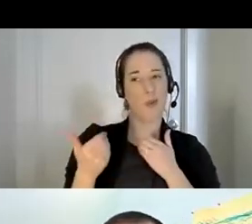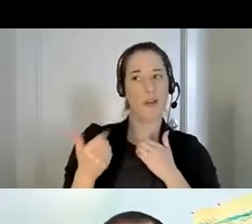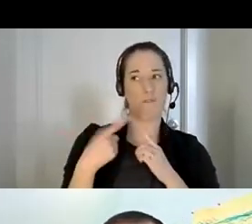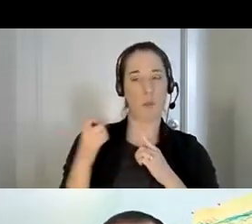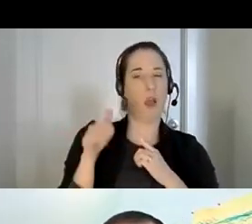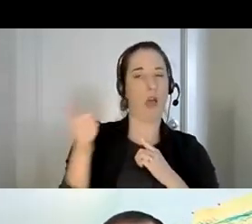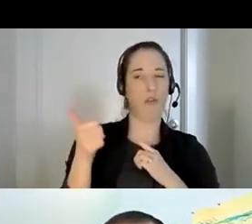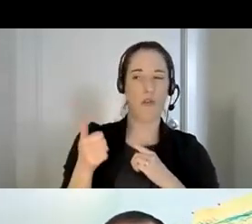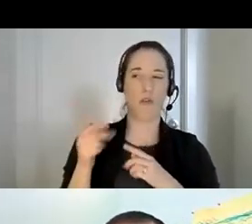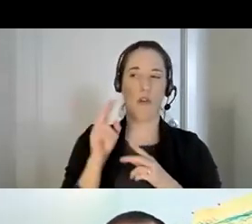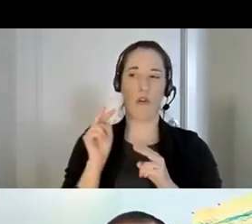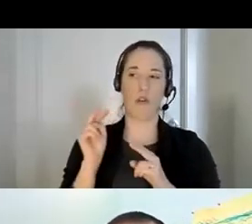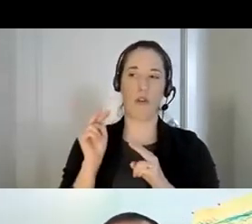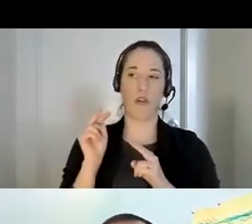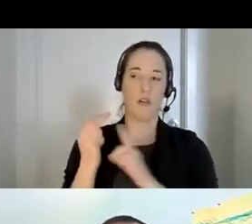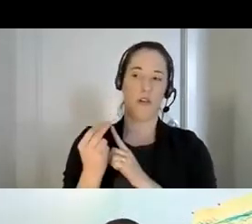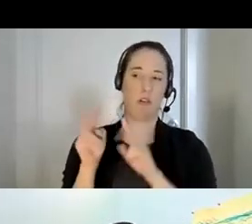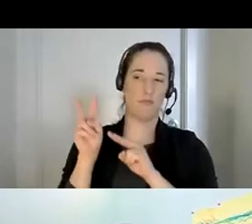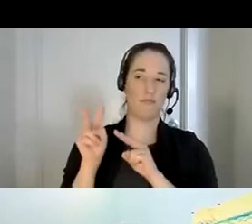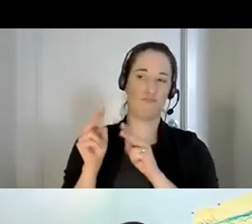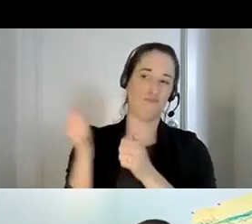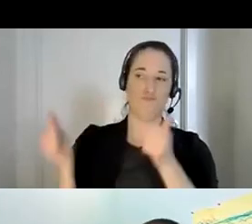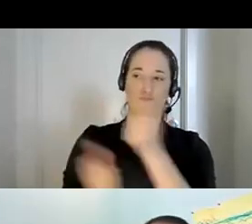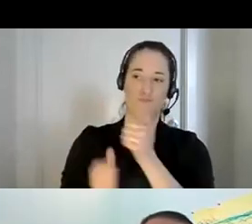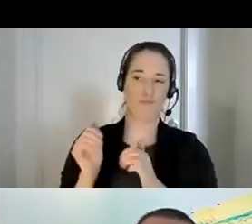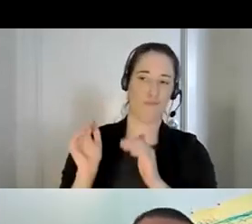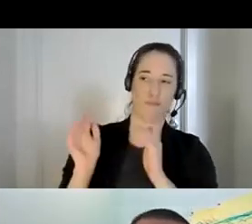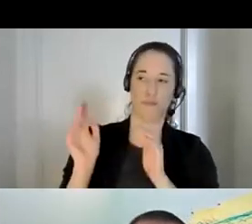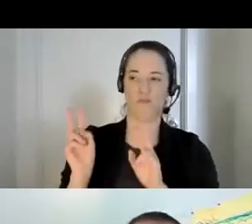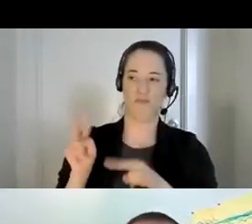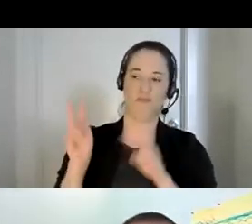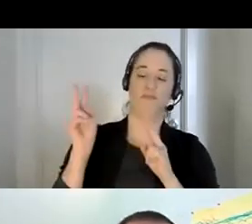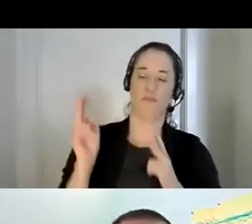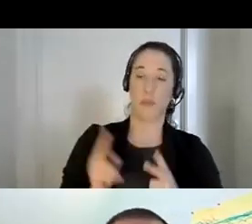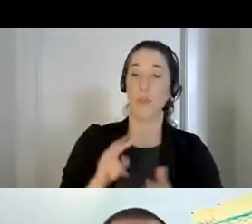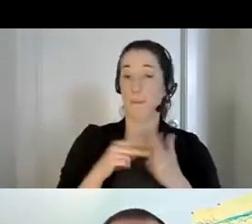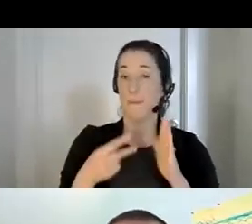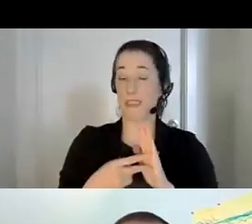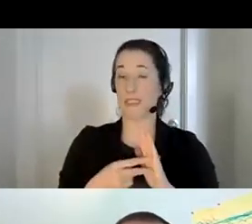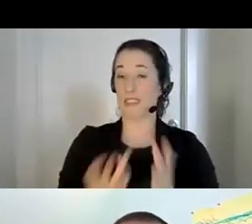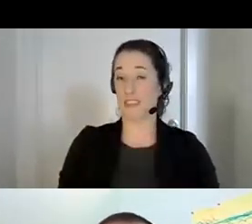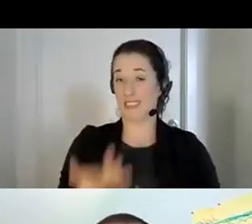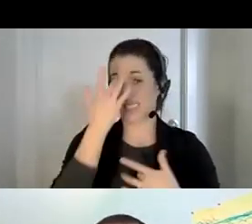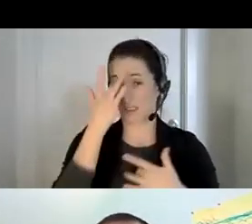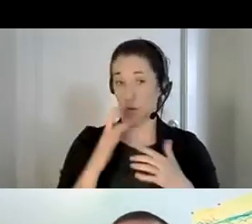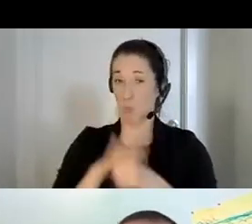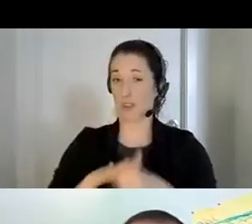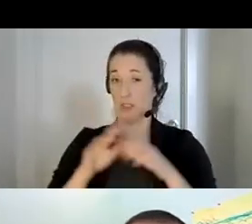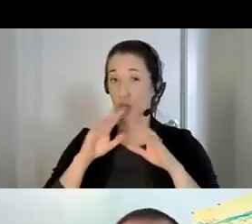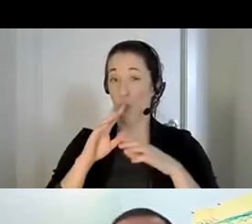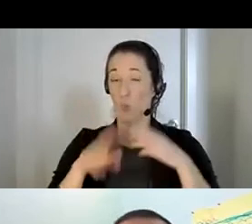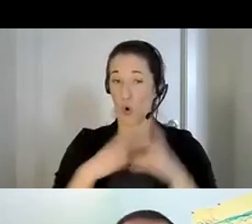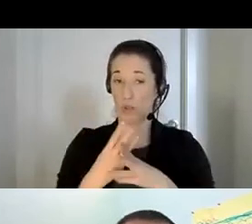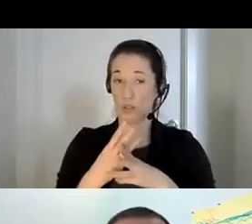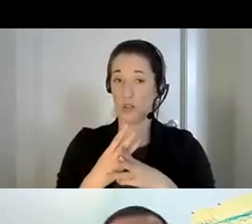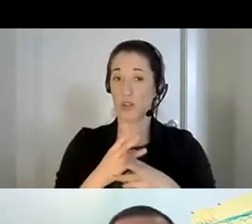less. So what's happened is that this sick, oppressive world has created deep, core-shattering damages on